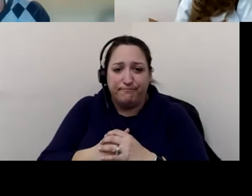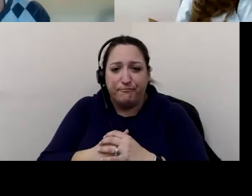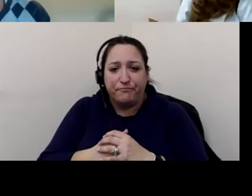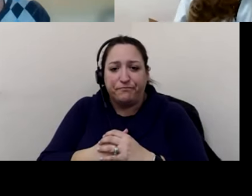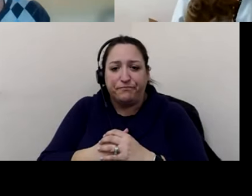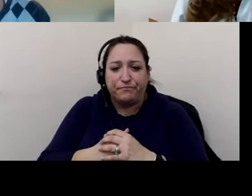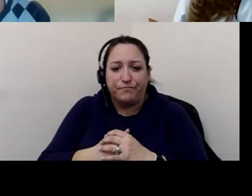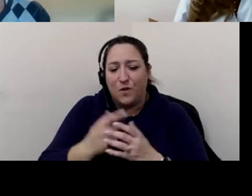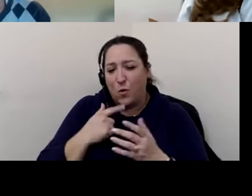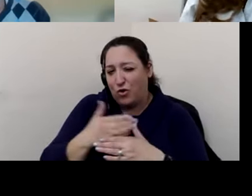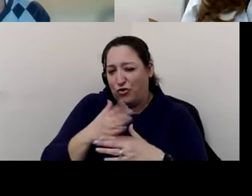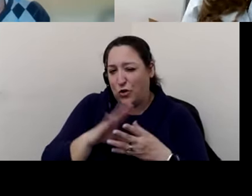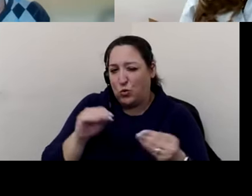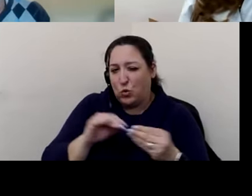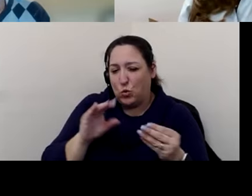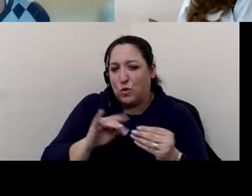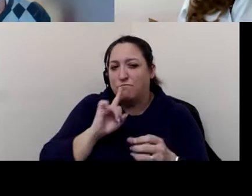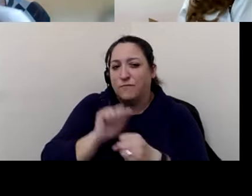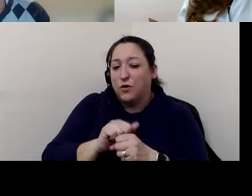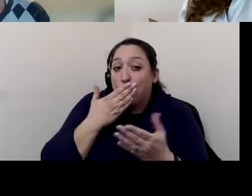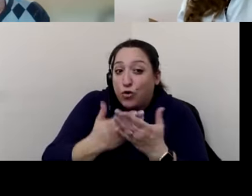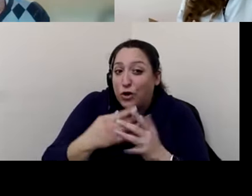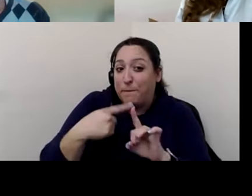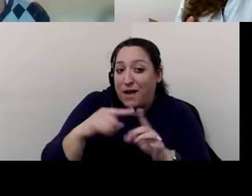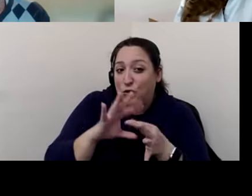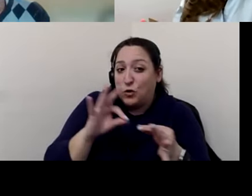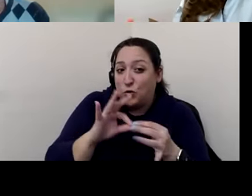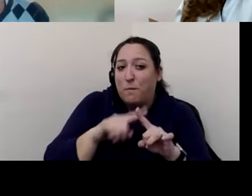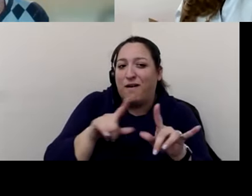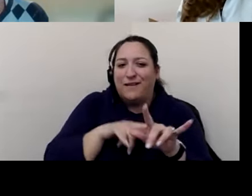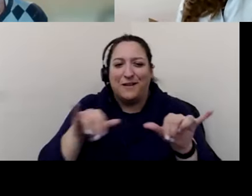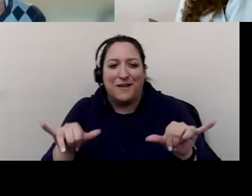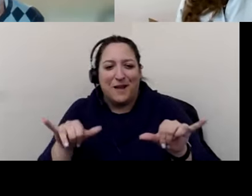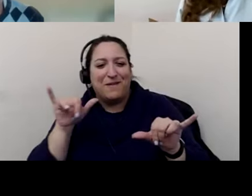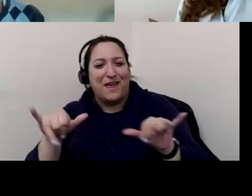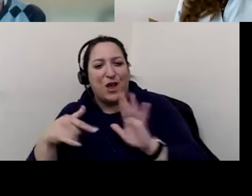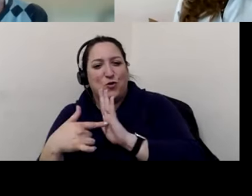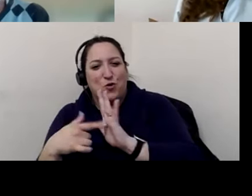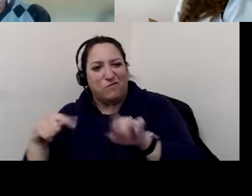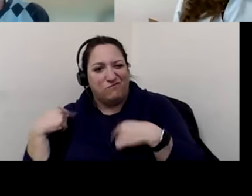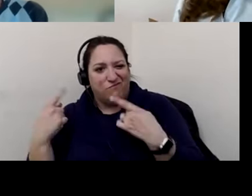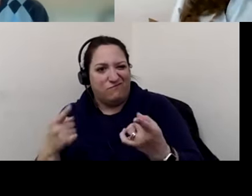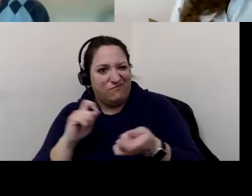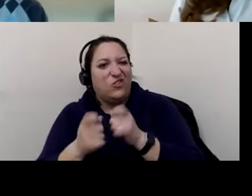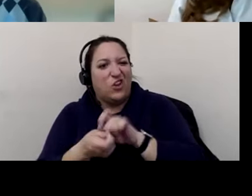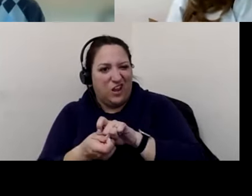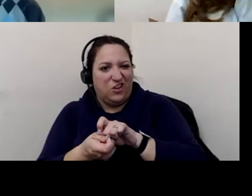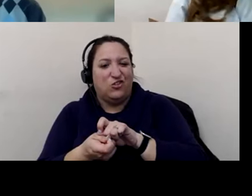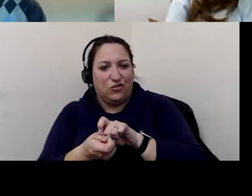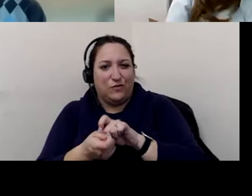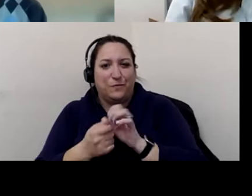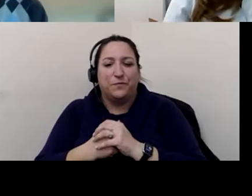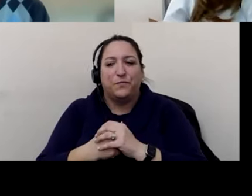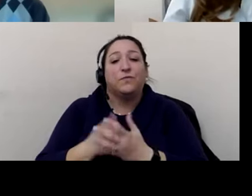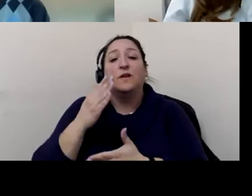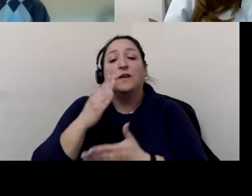So I wanted to share that story because it really is a good story, but it's also a story that shows over the years what has changed. Some